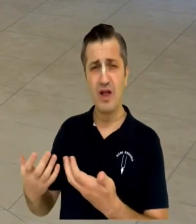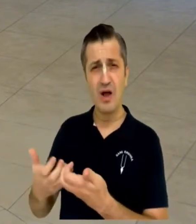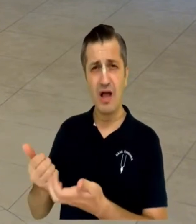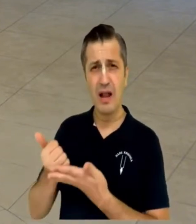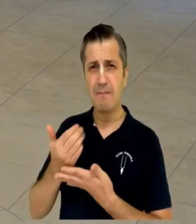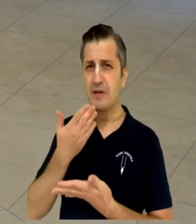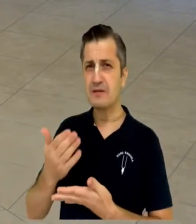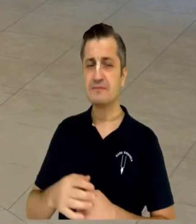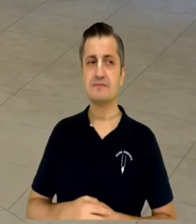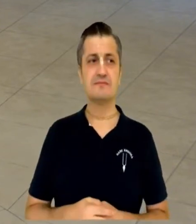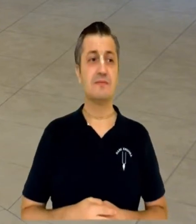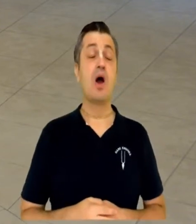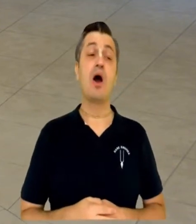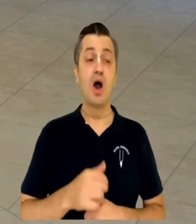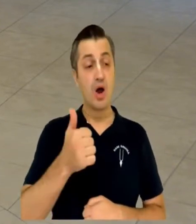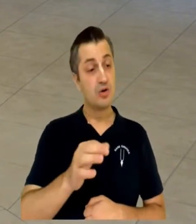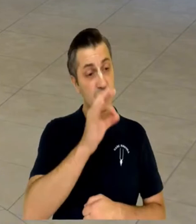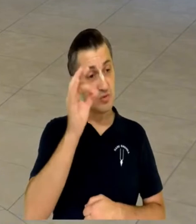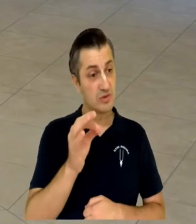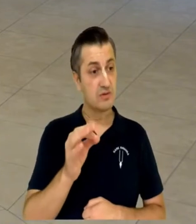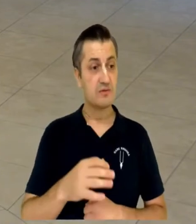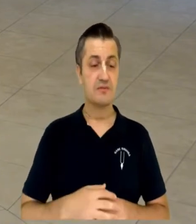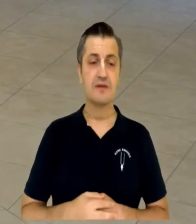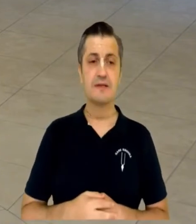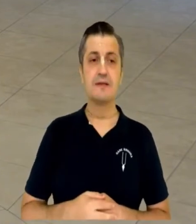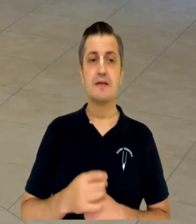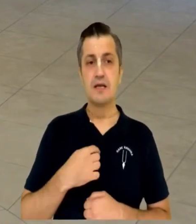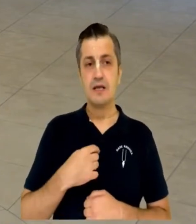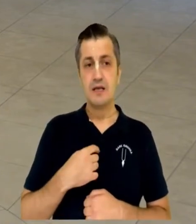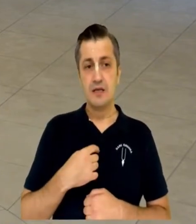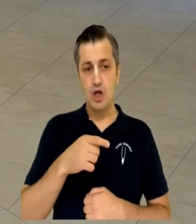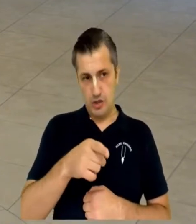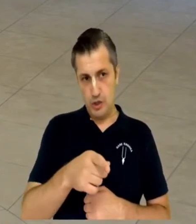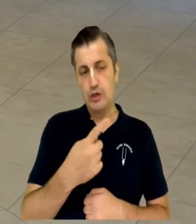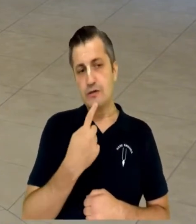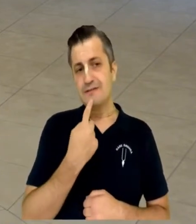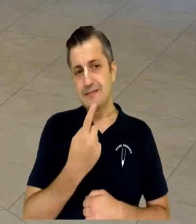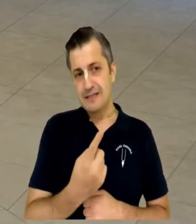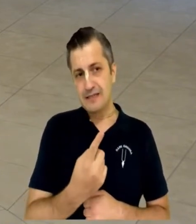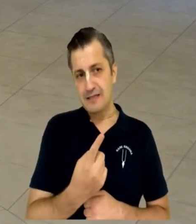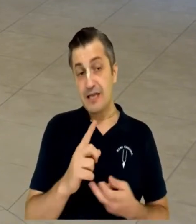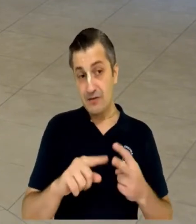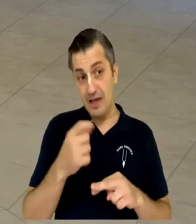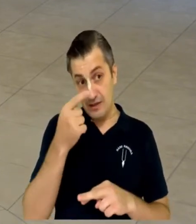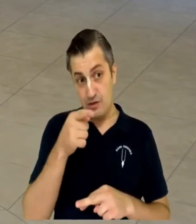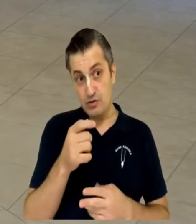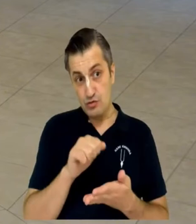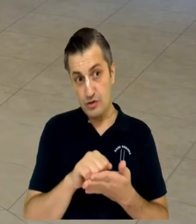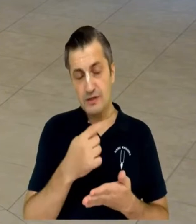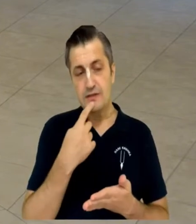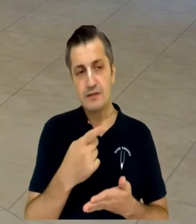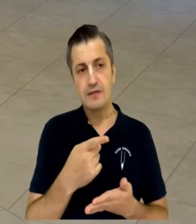So thank you. Very nice question. So if I understood it correctly, I understood. Throughout our whole lifetime, we can make a